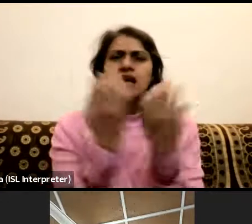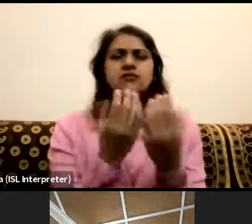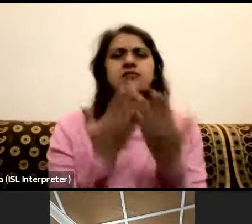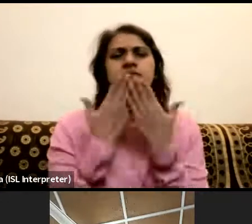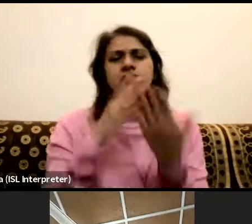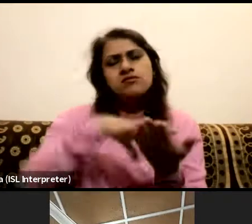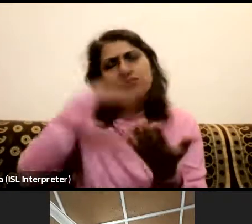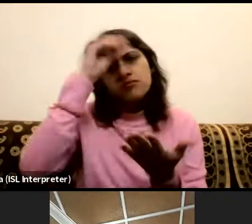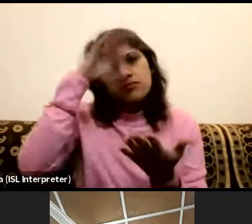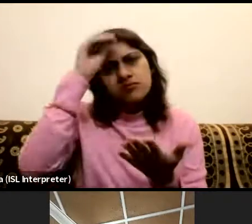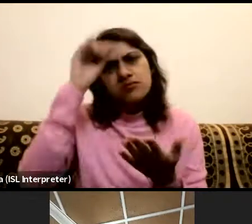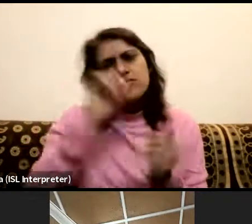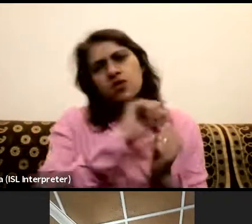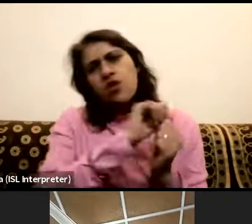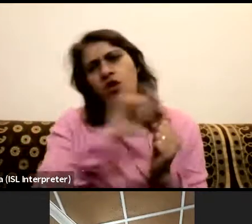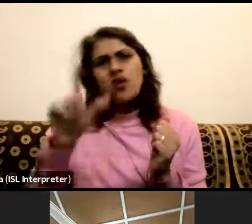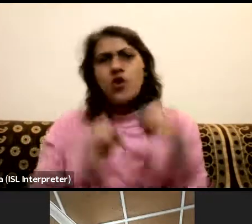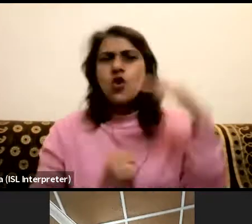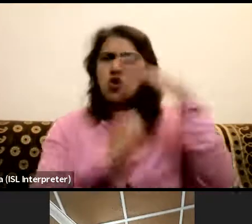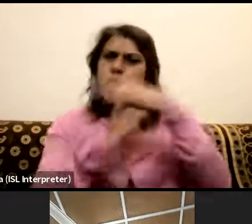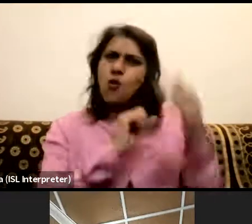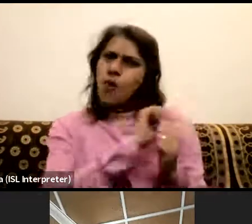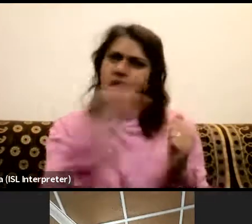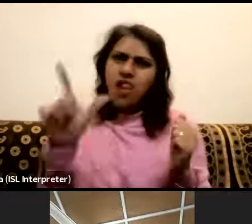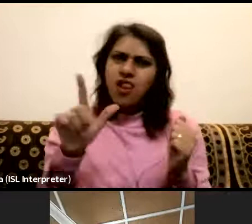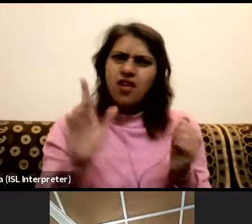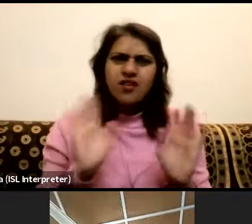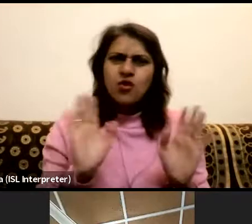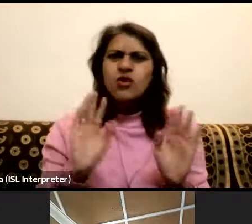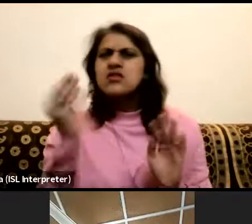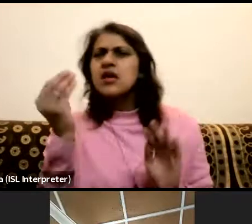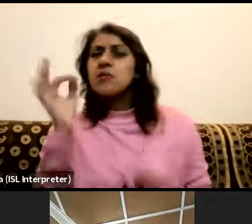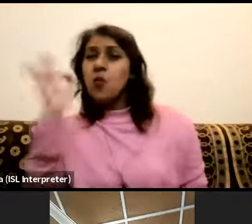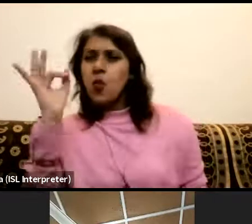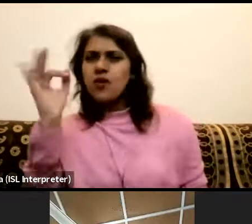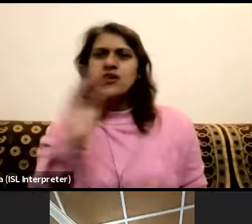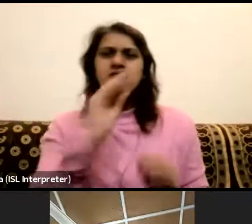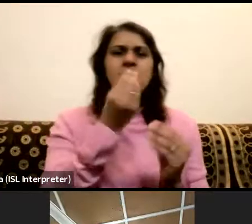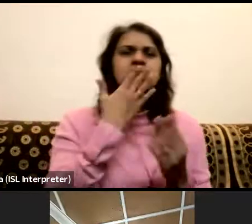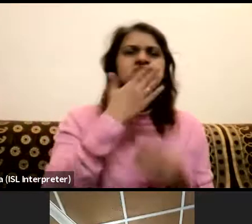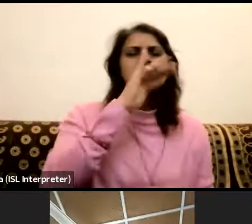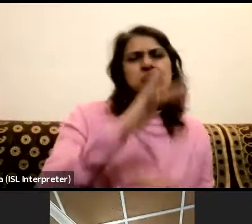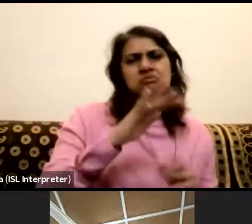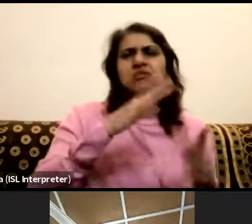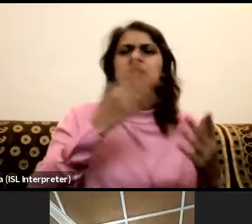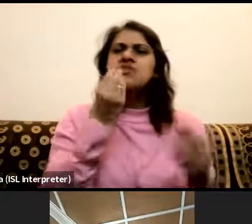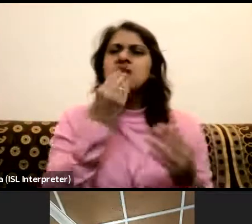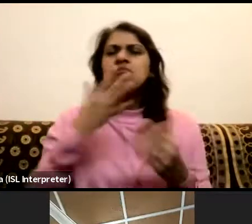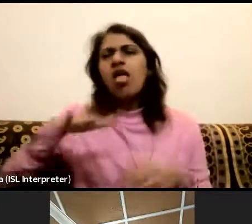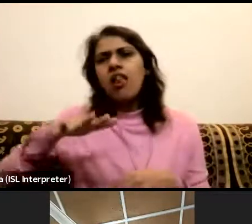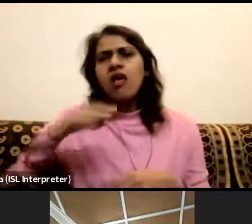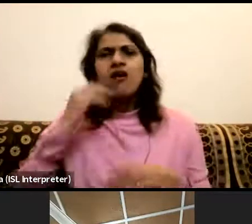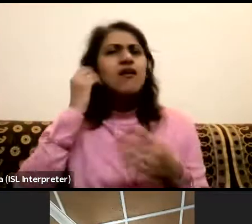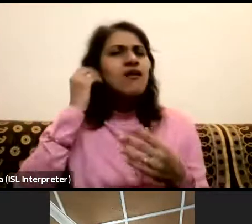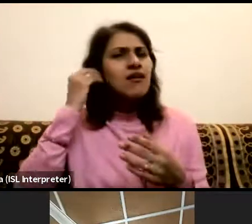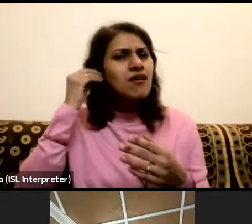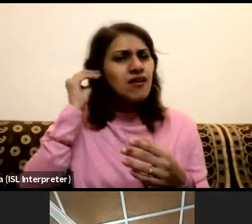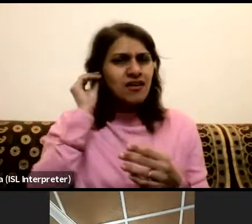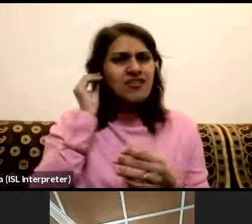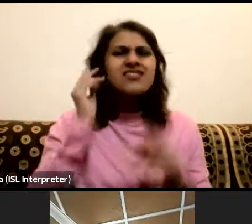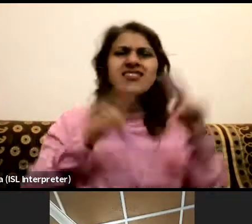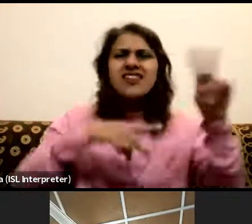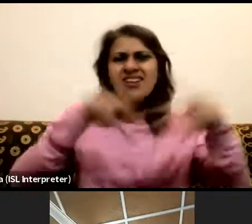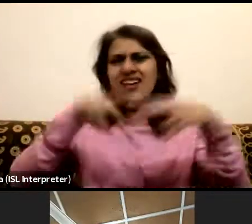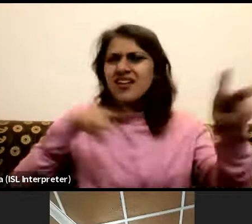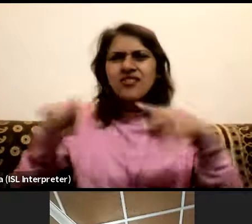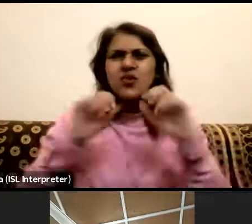manner. Everybody doesn't top the class. There will be some who are doing very well in something, some are doing very well in the others. So everybody's got their special abilities,